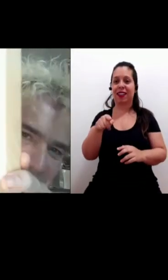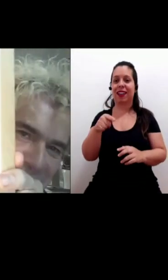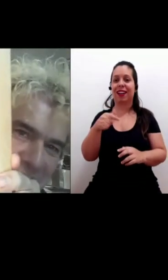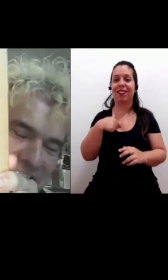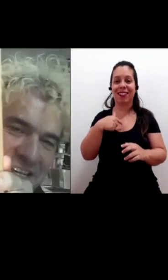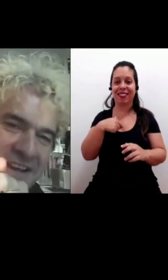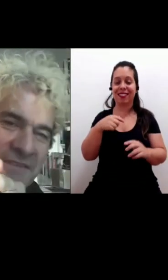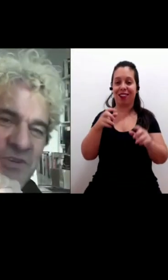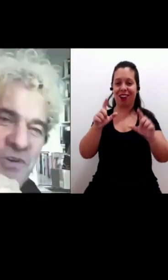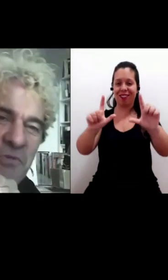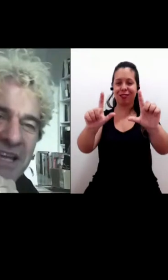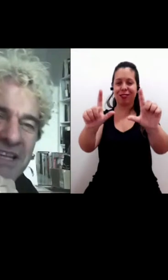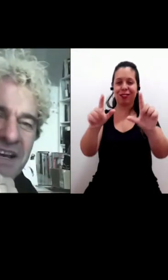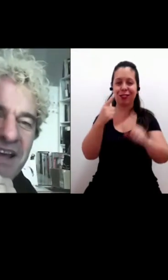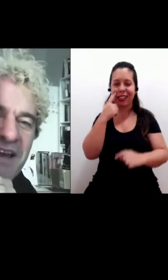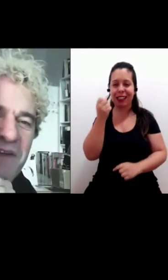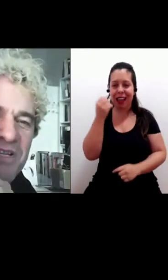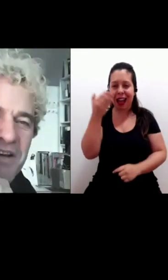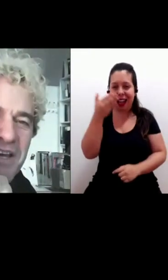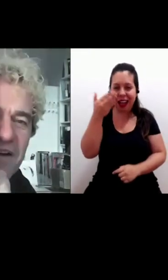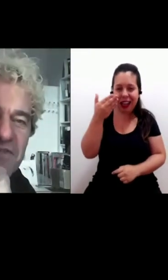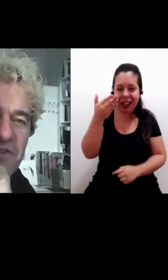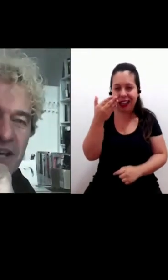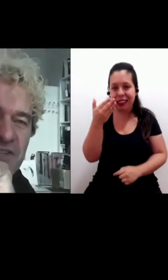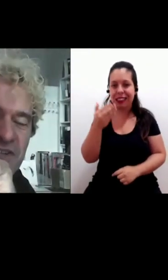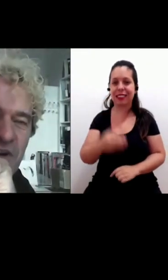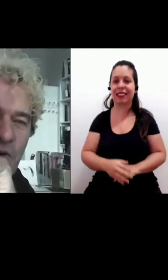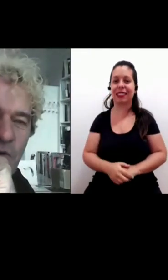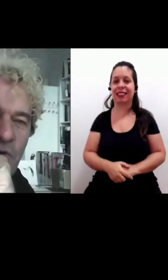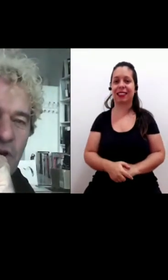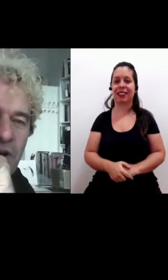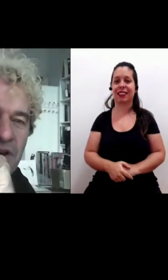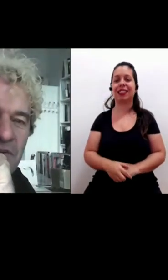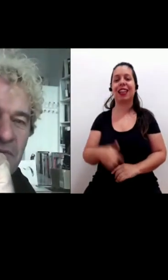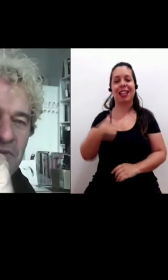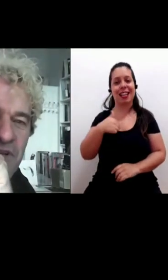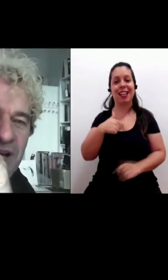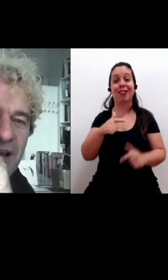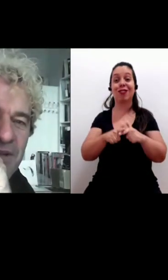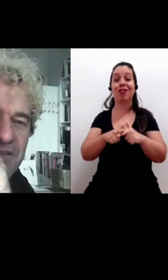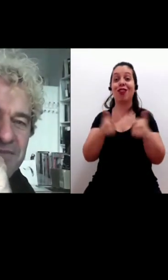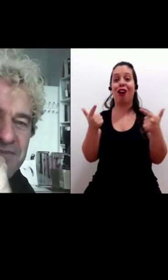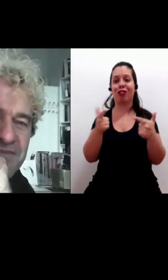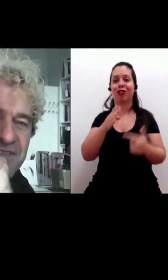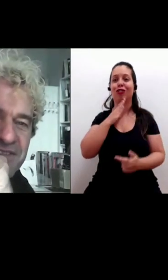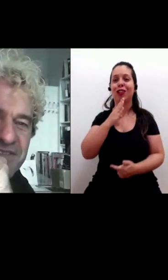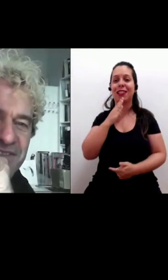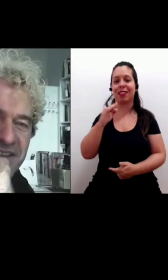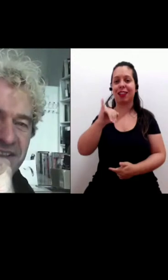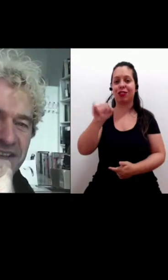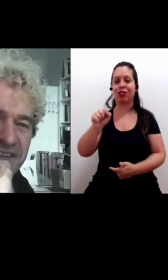No, you're not going to see. So when I was lucky enough to get to know Jack Lemmon,